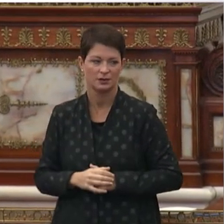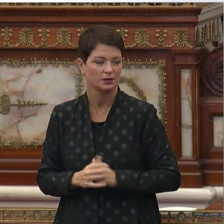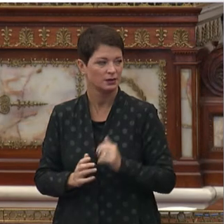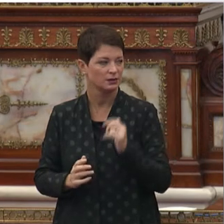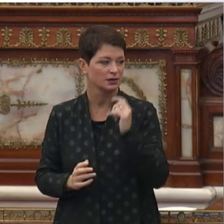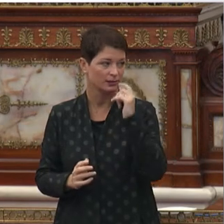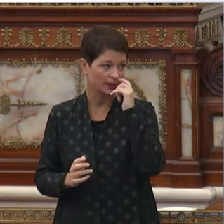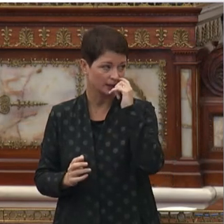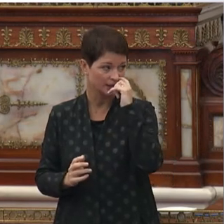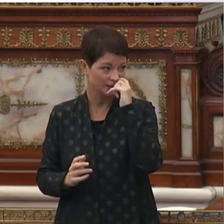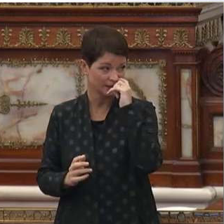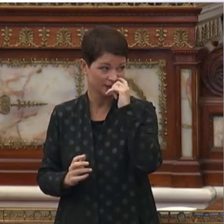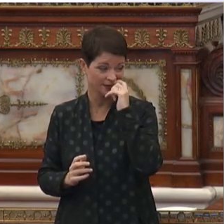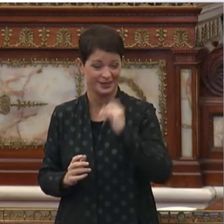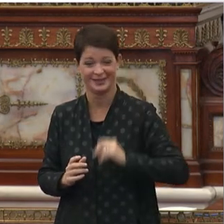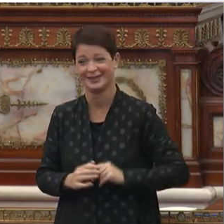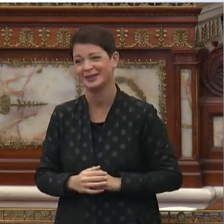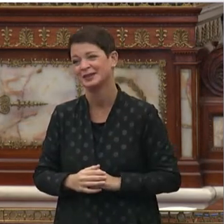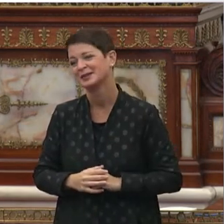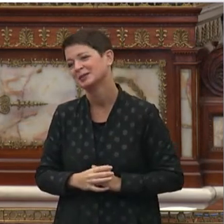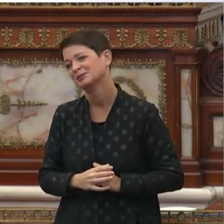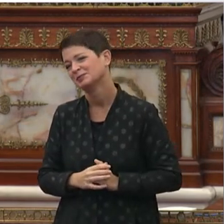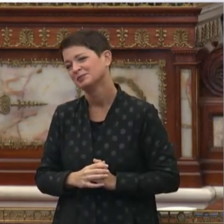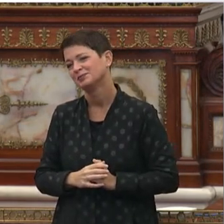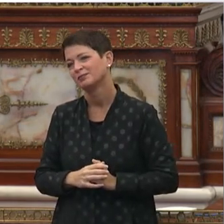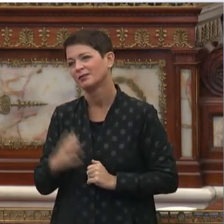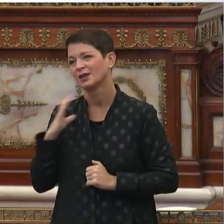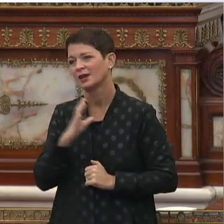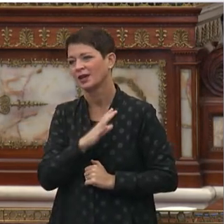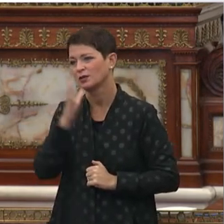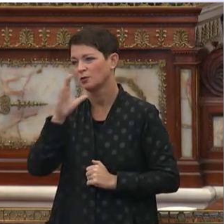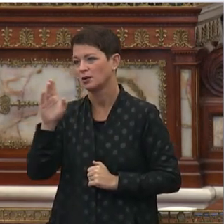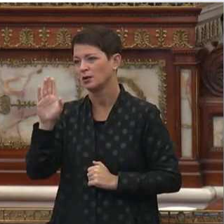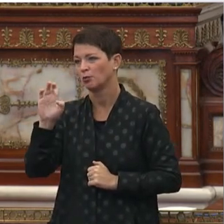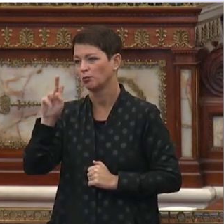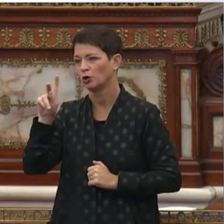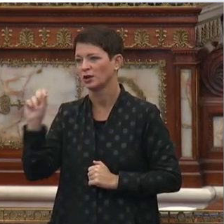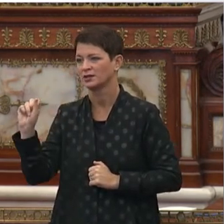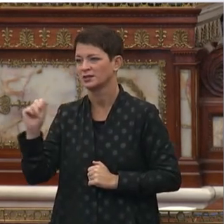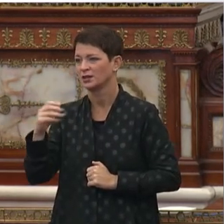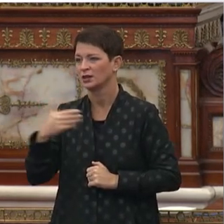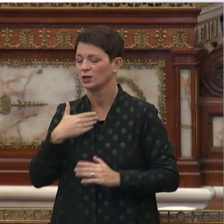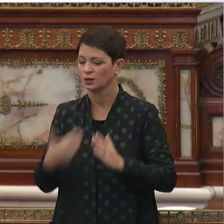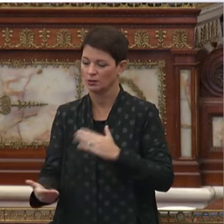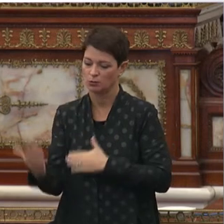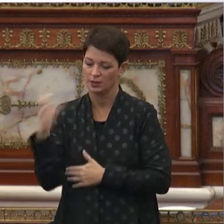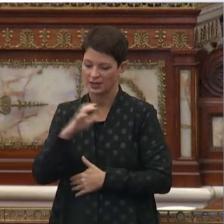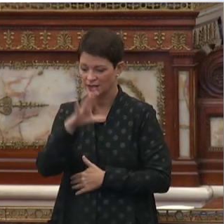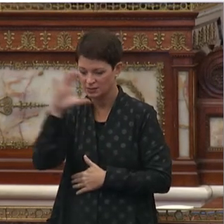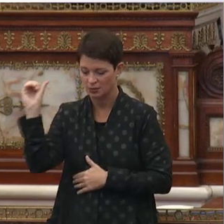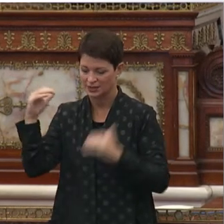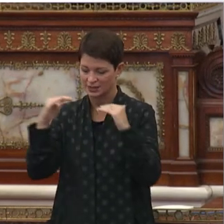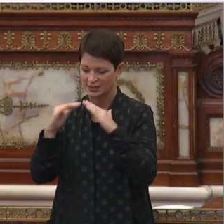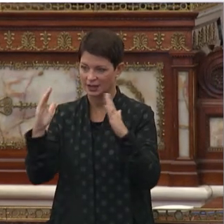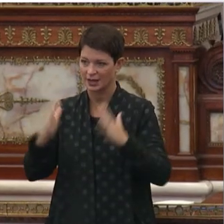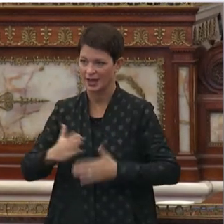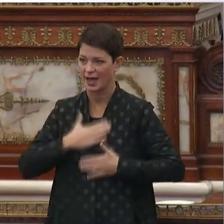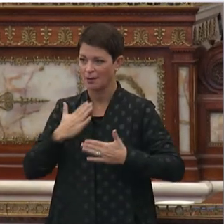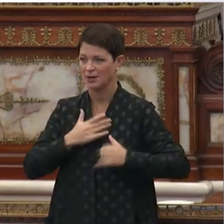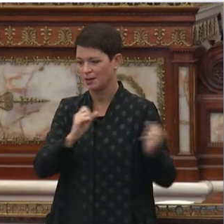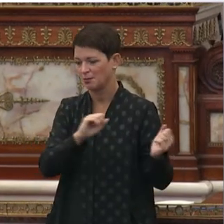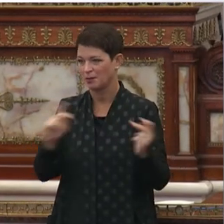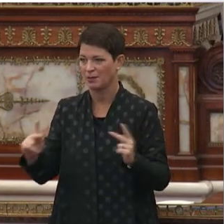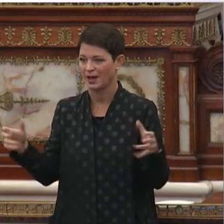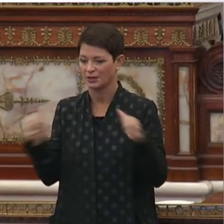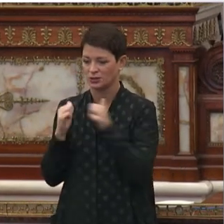morning. Good morning. Thank you. Councilwoman Brooks. Good morning, Council President, colleagues. It's so good to be back